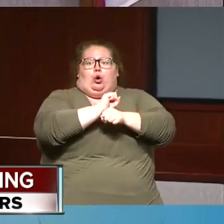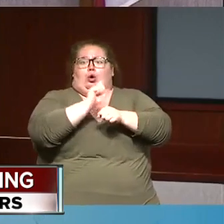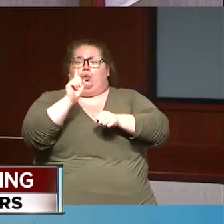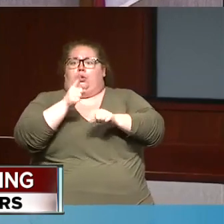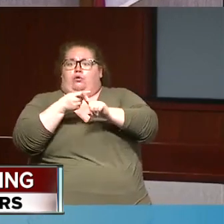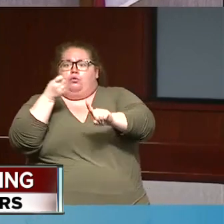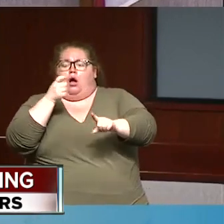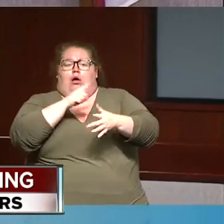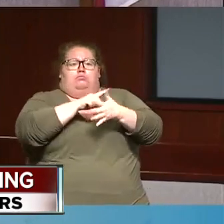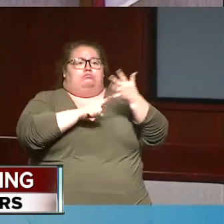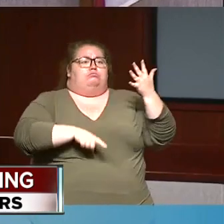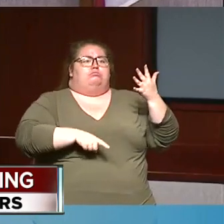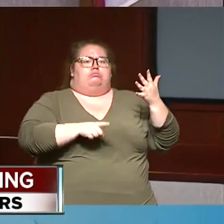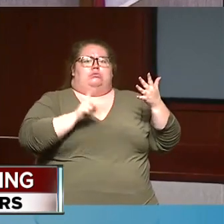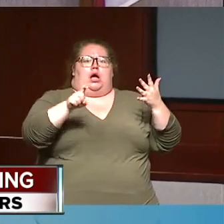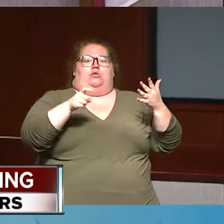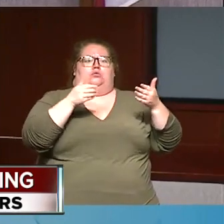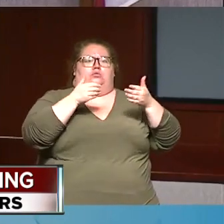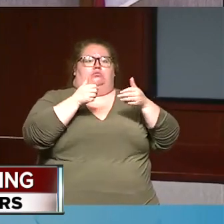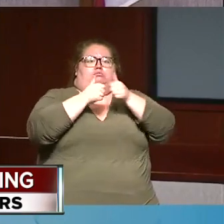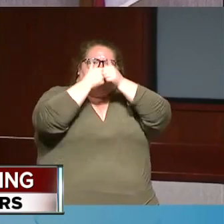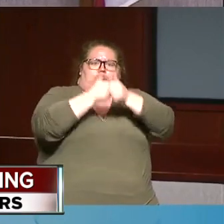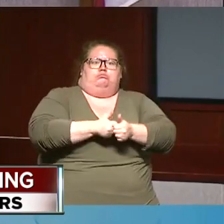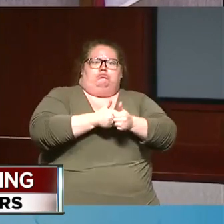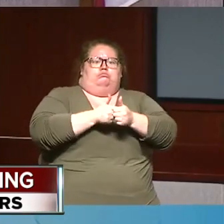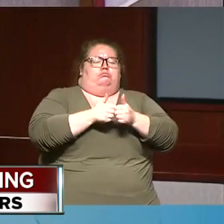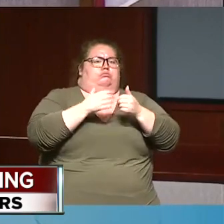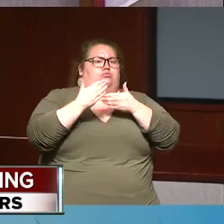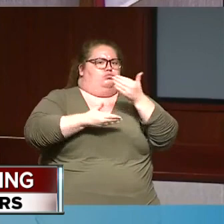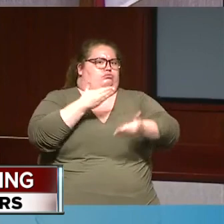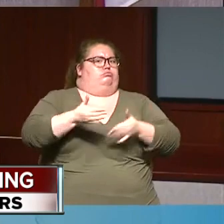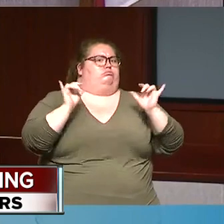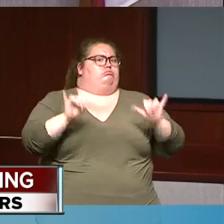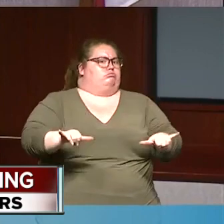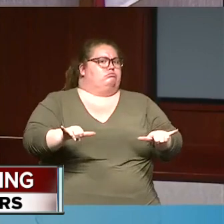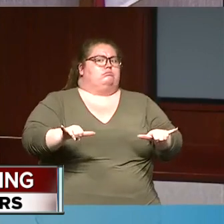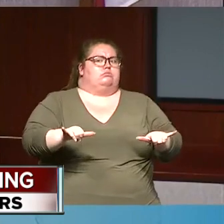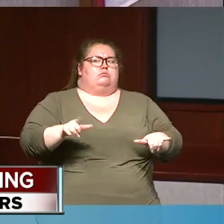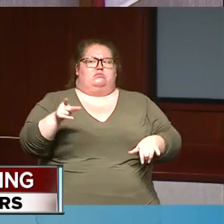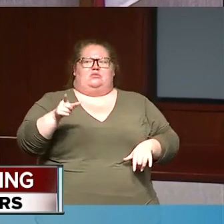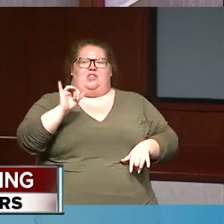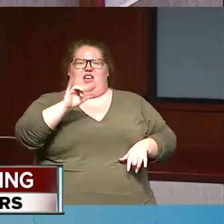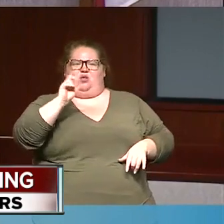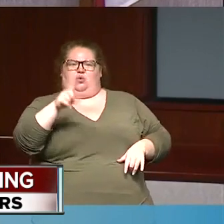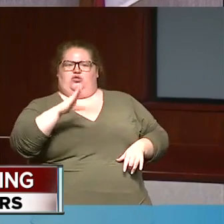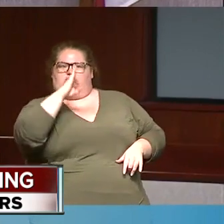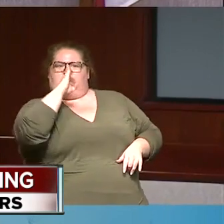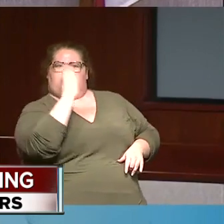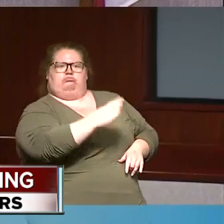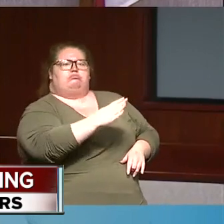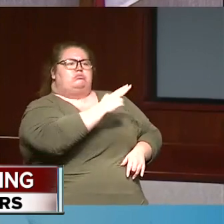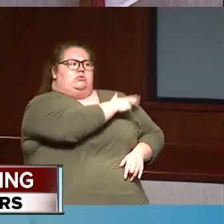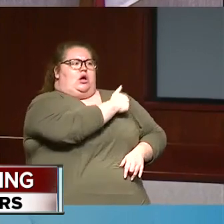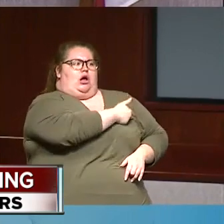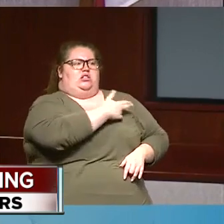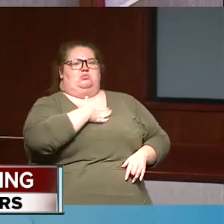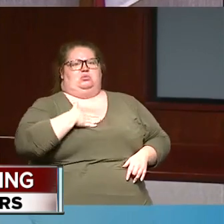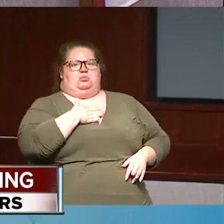visiting. We would follow that same process. So you probably have to direct those conversations to the hospitals